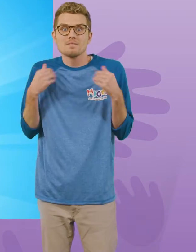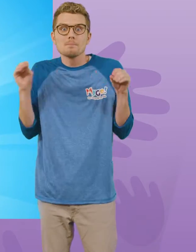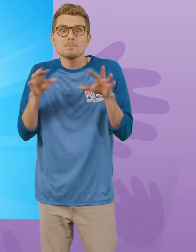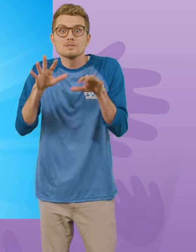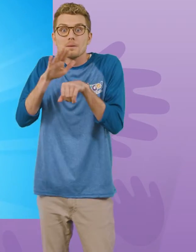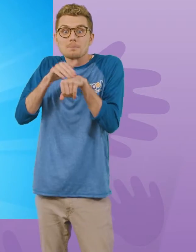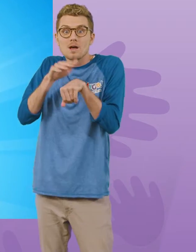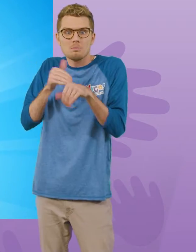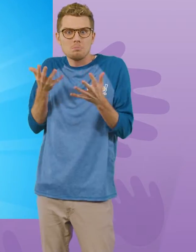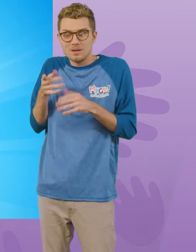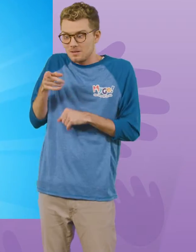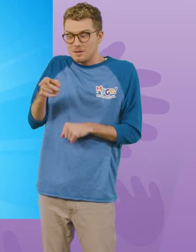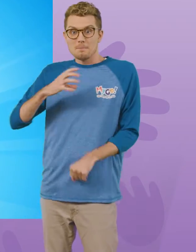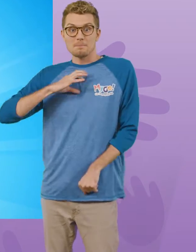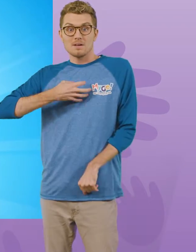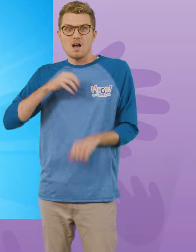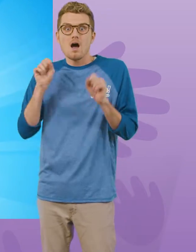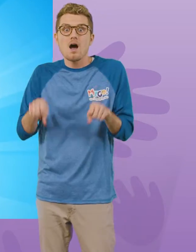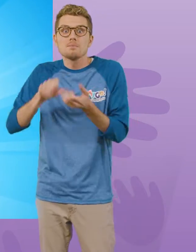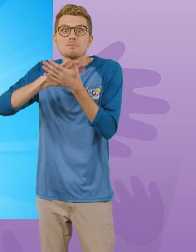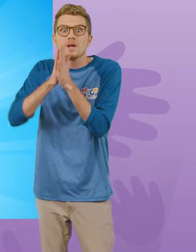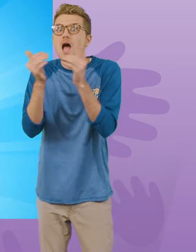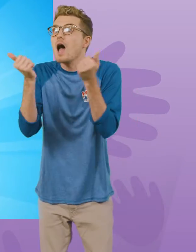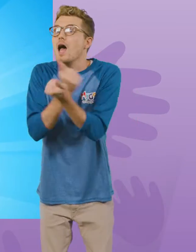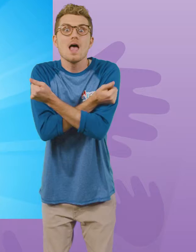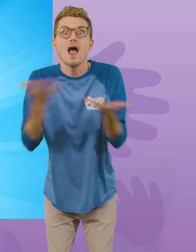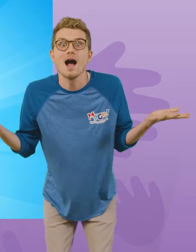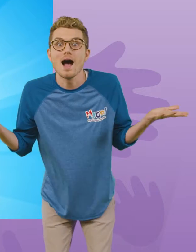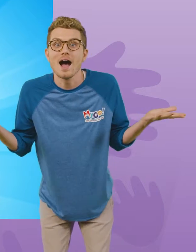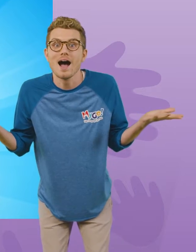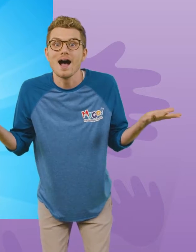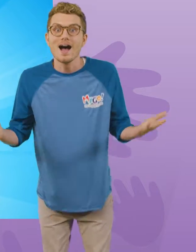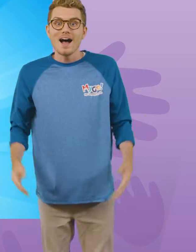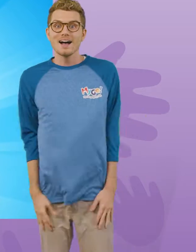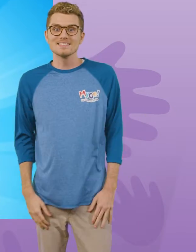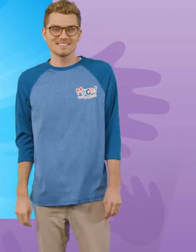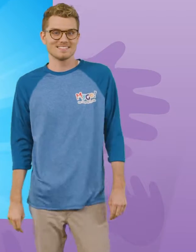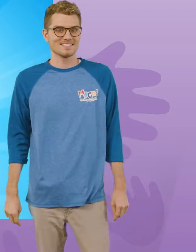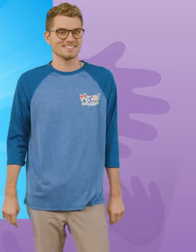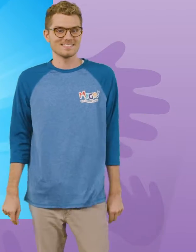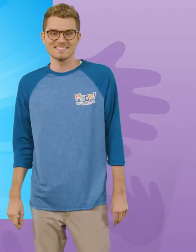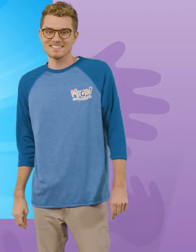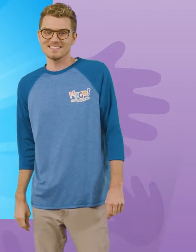Mila, and my magic pet, Morphle, can morph into anything I want.